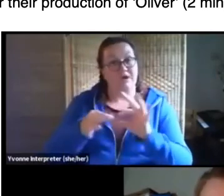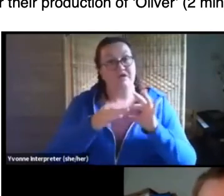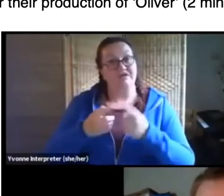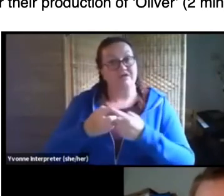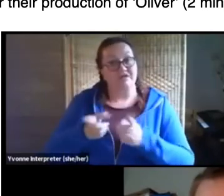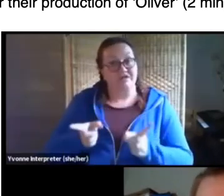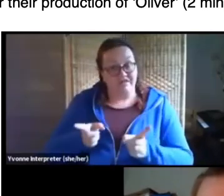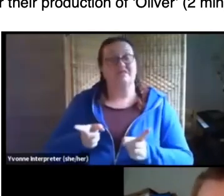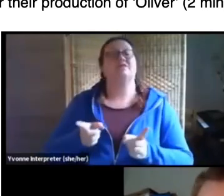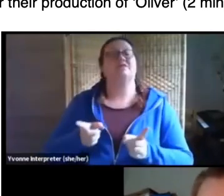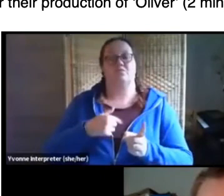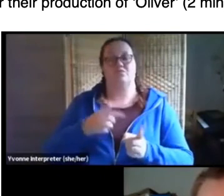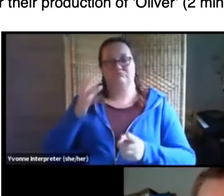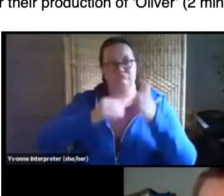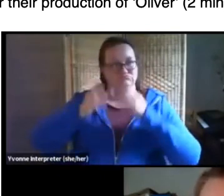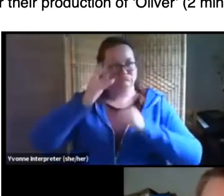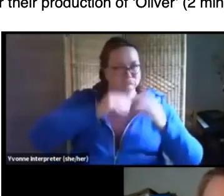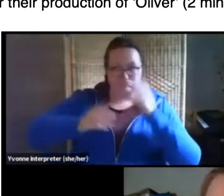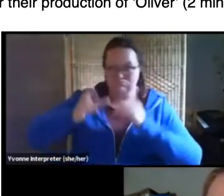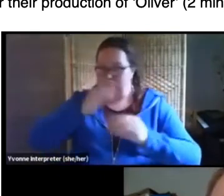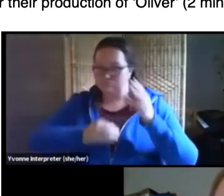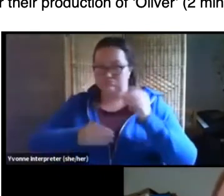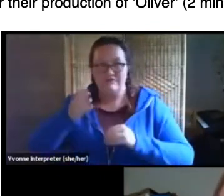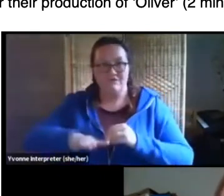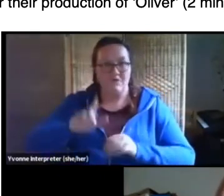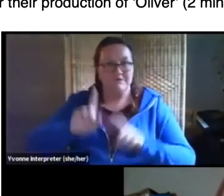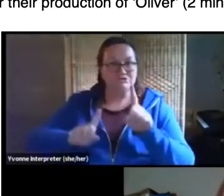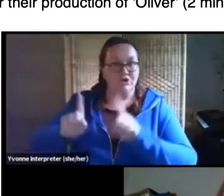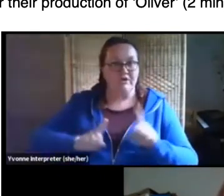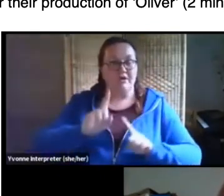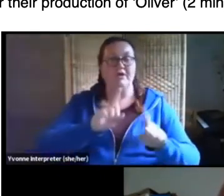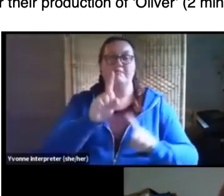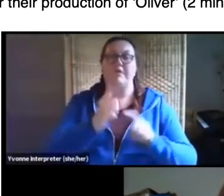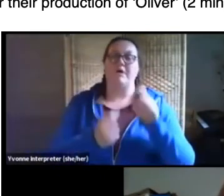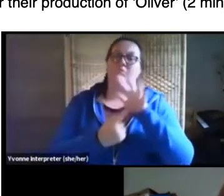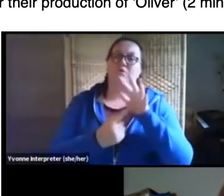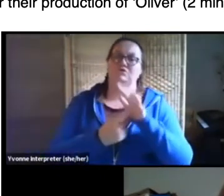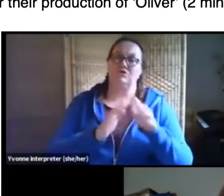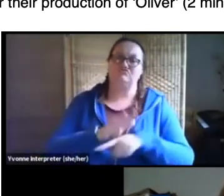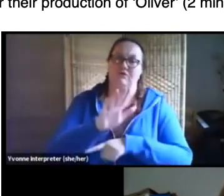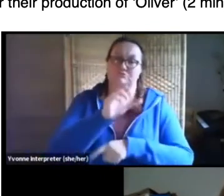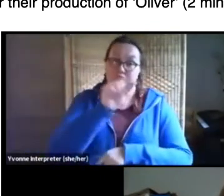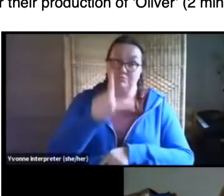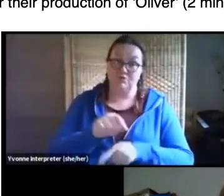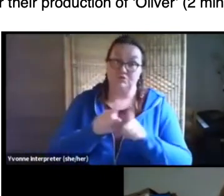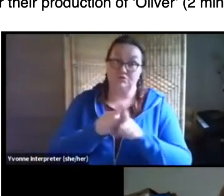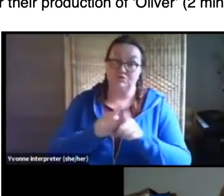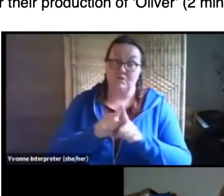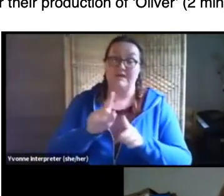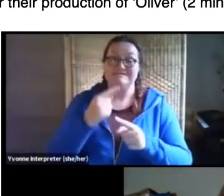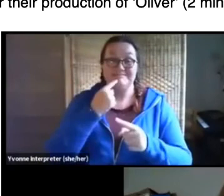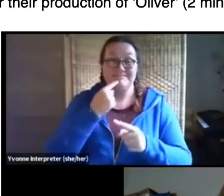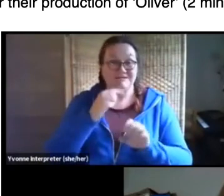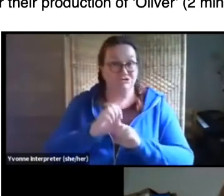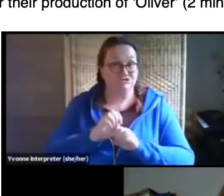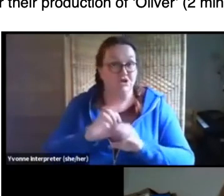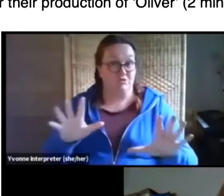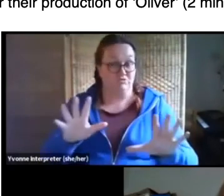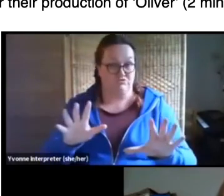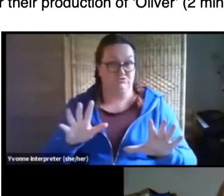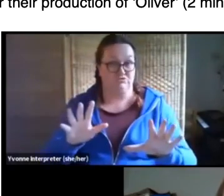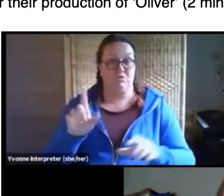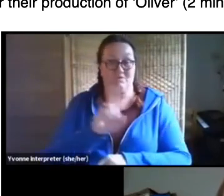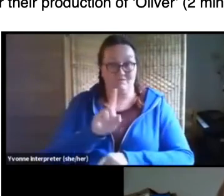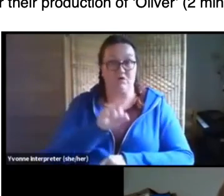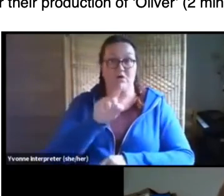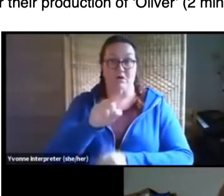learn from each other. And the important thing with Ramps on the Moon as well, obviously, is getting that message out there of those artists on stage.